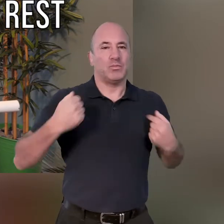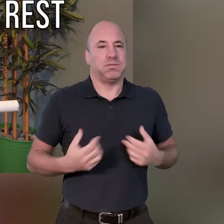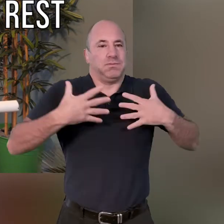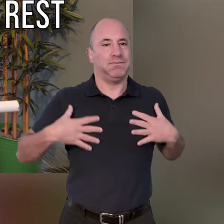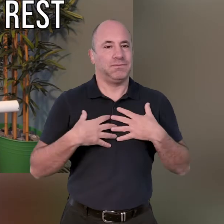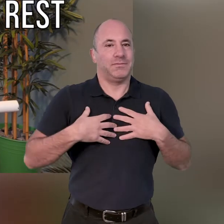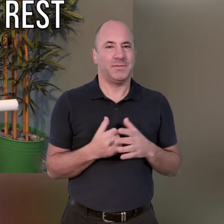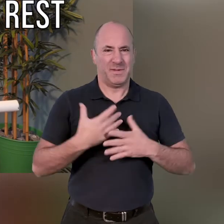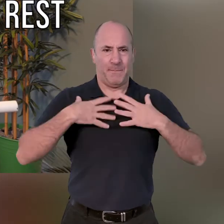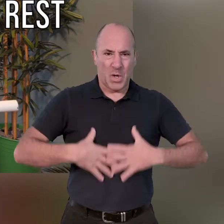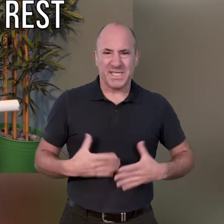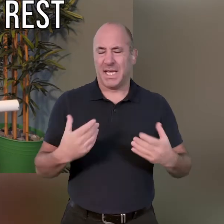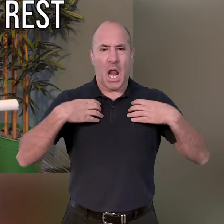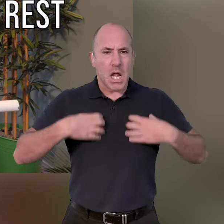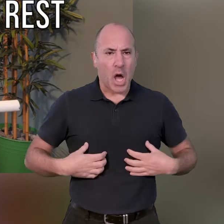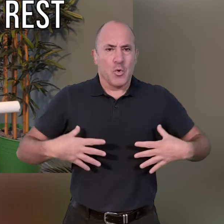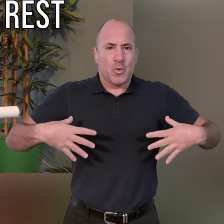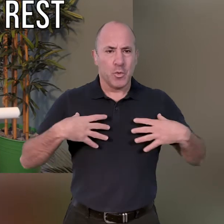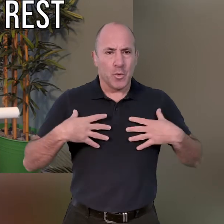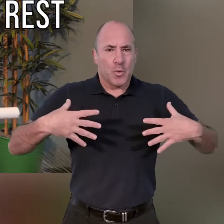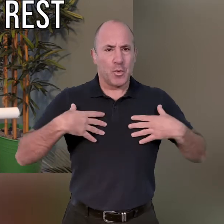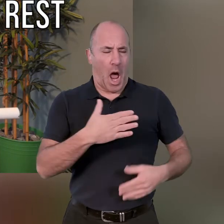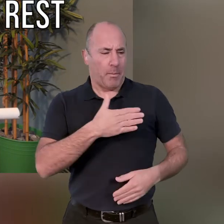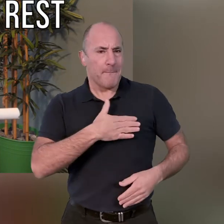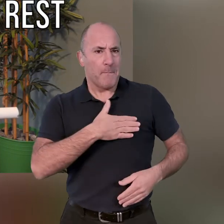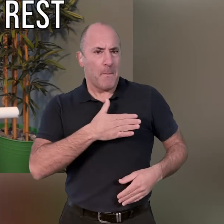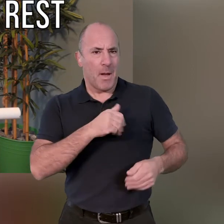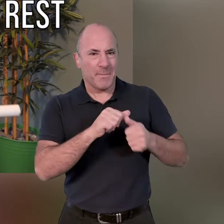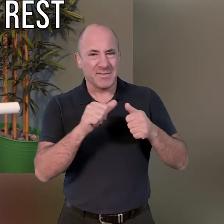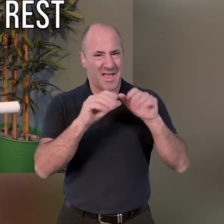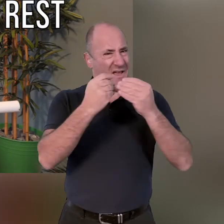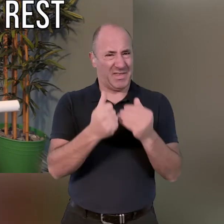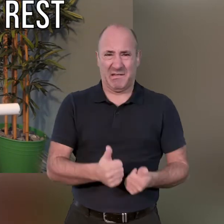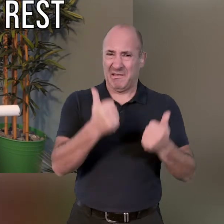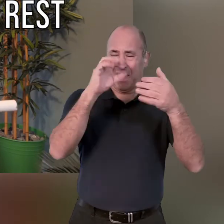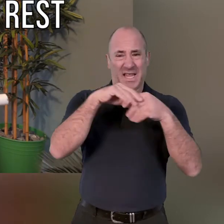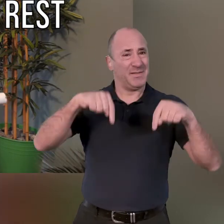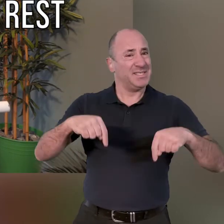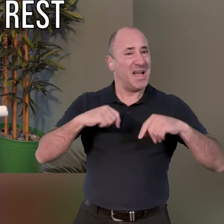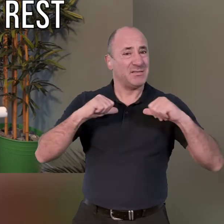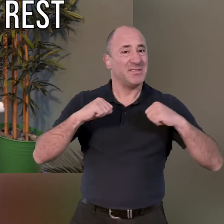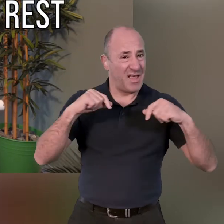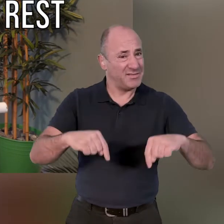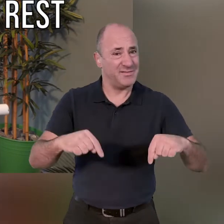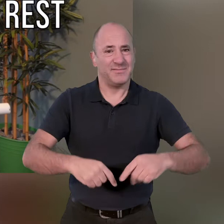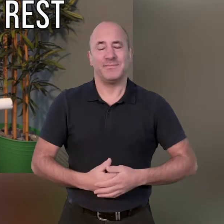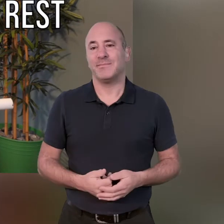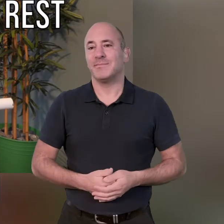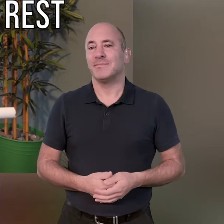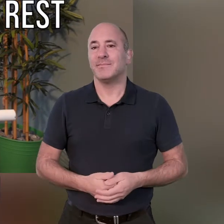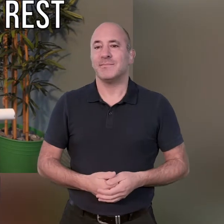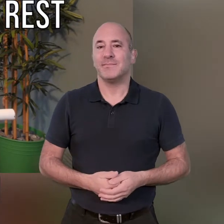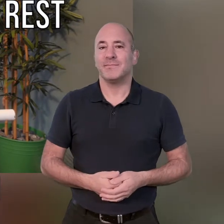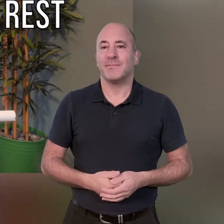our body, improves our lung capacity, the way our heart works. So many benefits here to exercising in this sort of way. We're